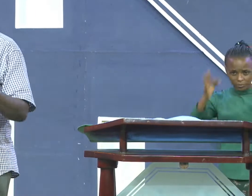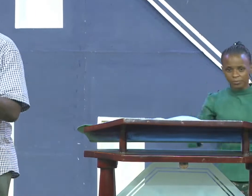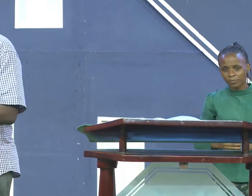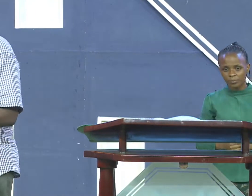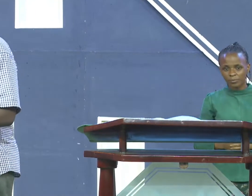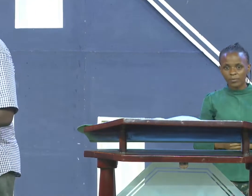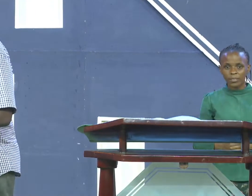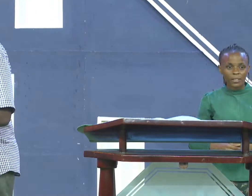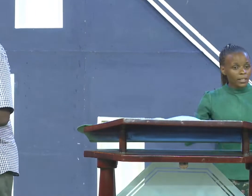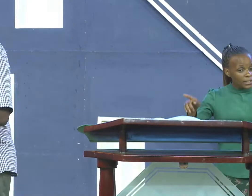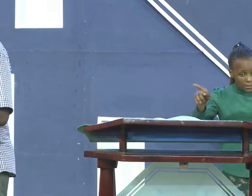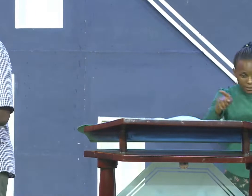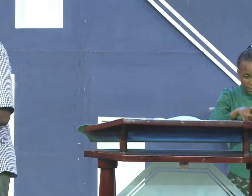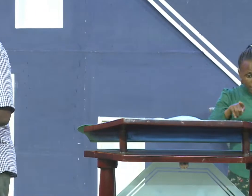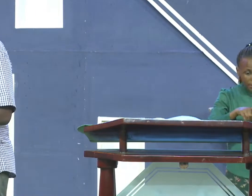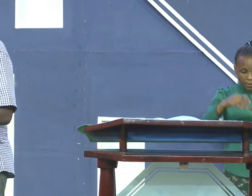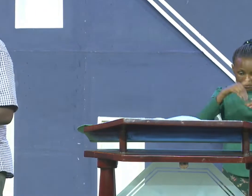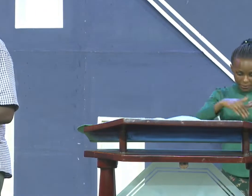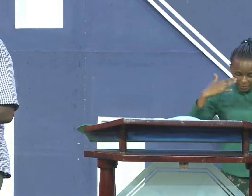Even physically, it's a tough thing.